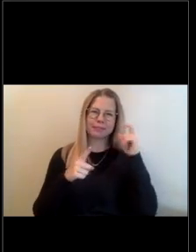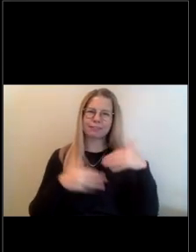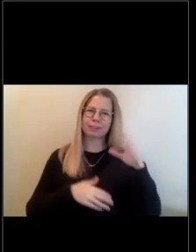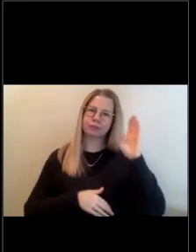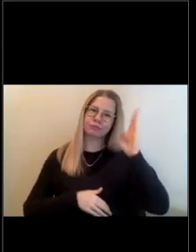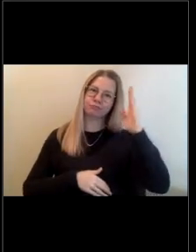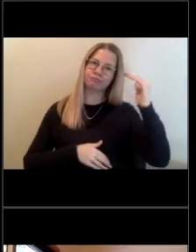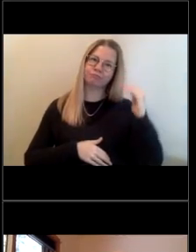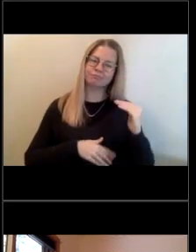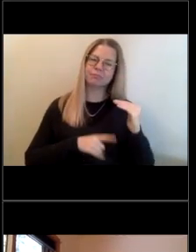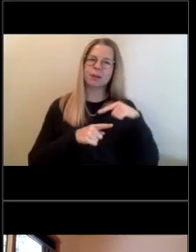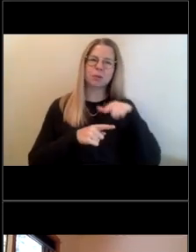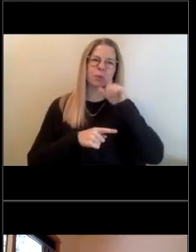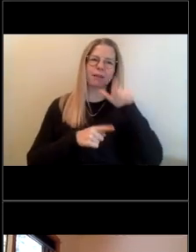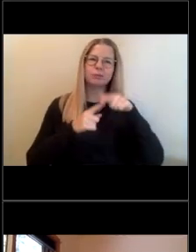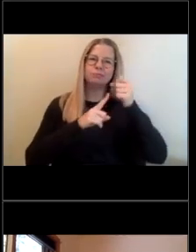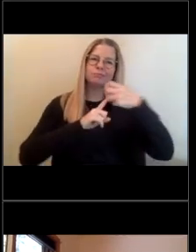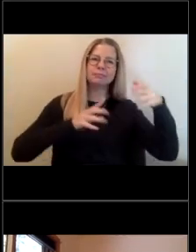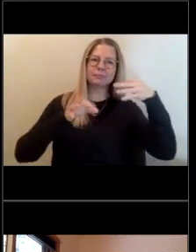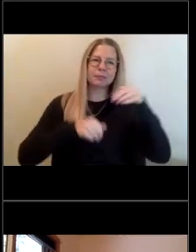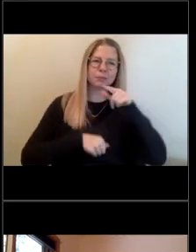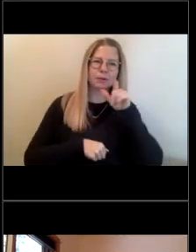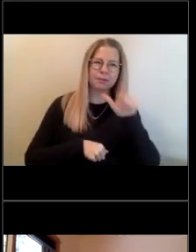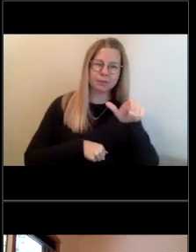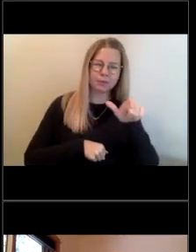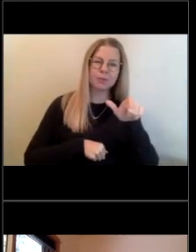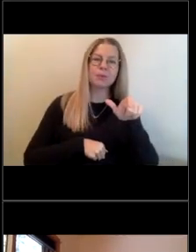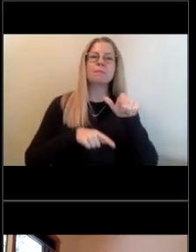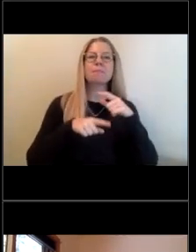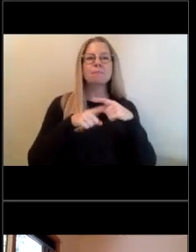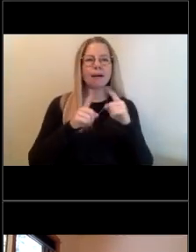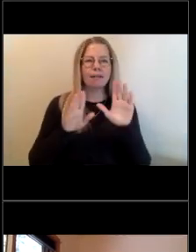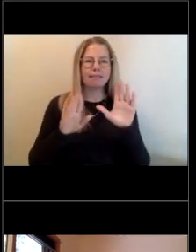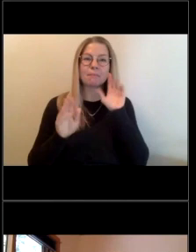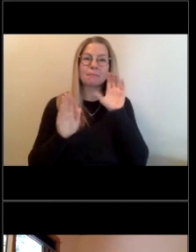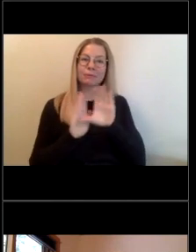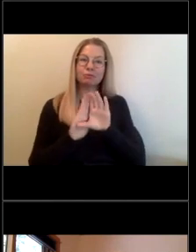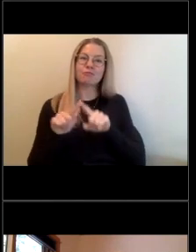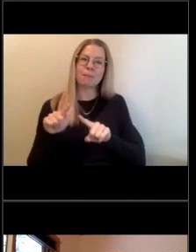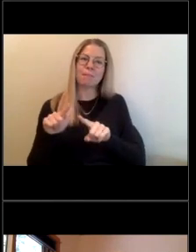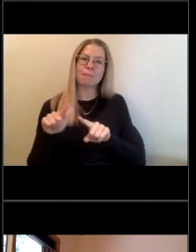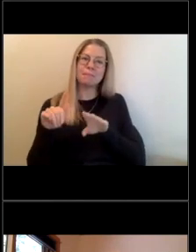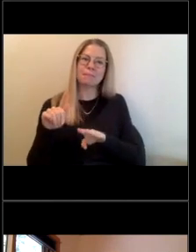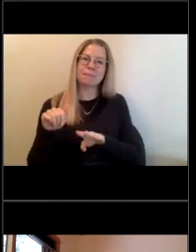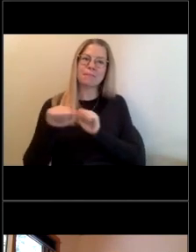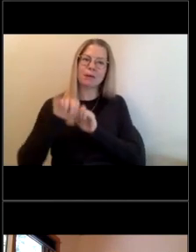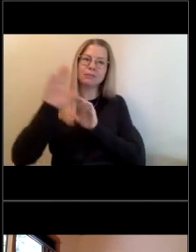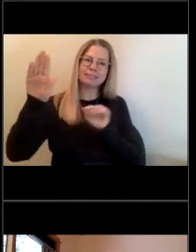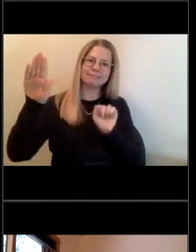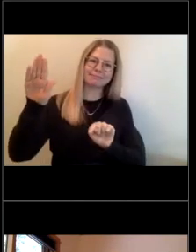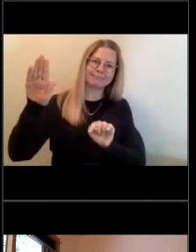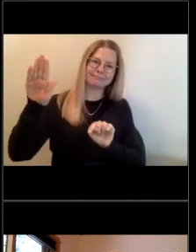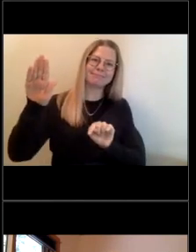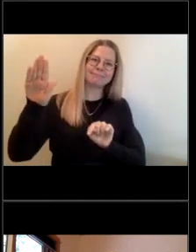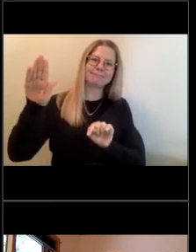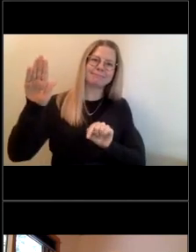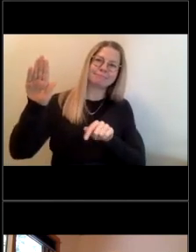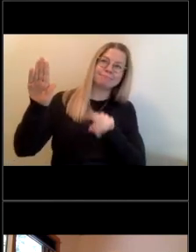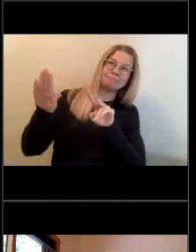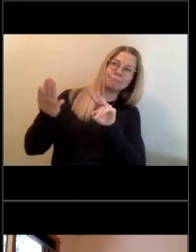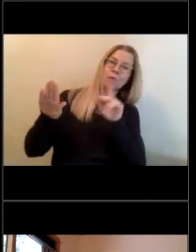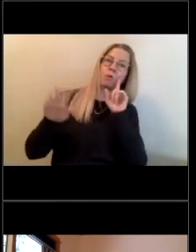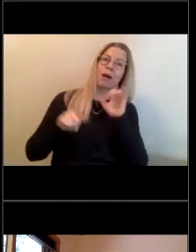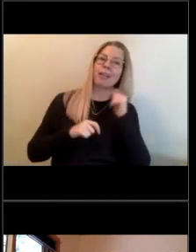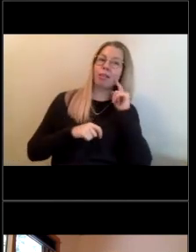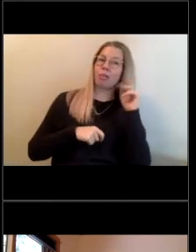But from the bottom, this is what Kilimanjaro really looks like. And I looked at the top and I looked at the snow and